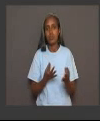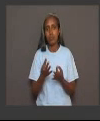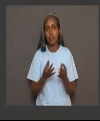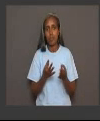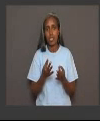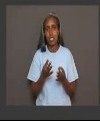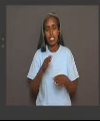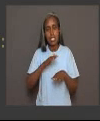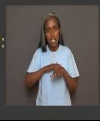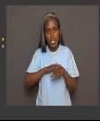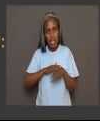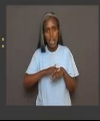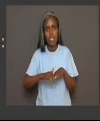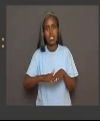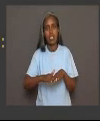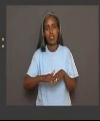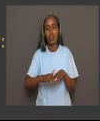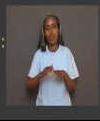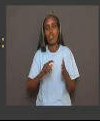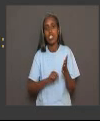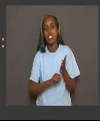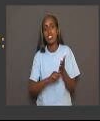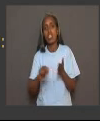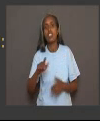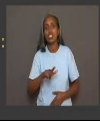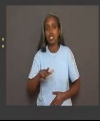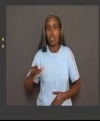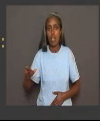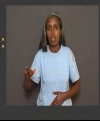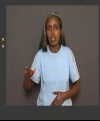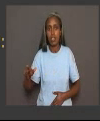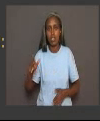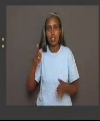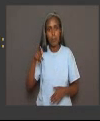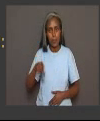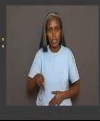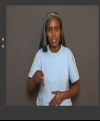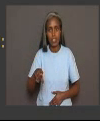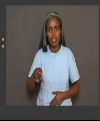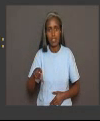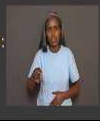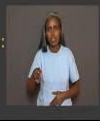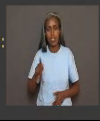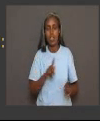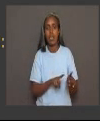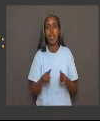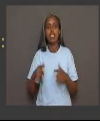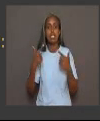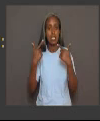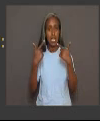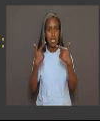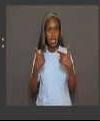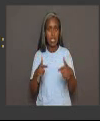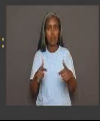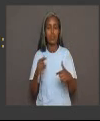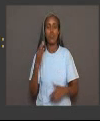the gradient of the tangent line at P as the limit